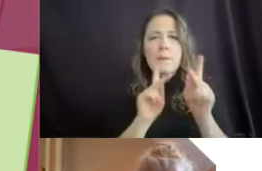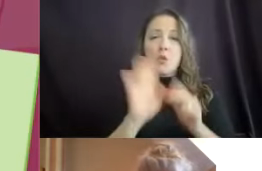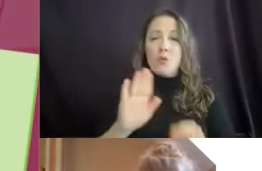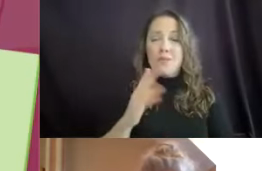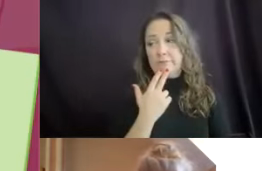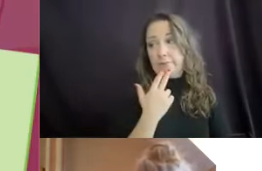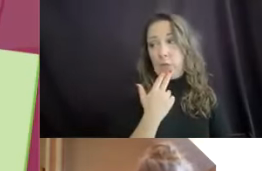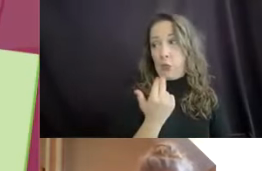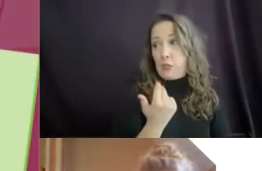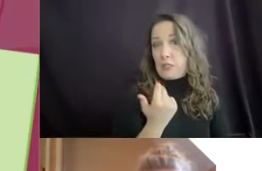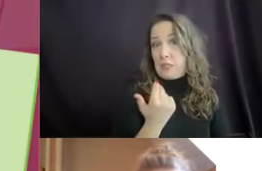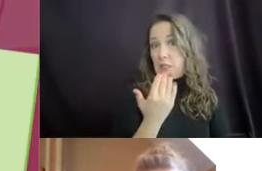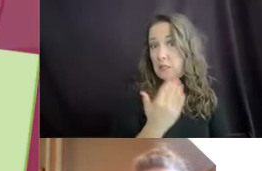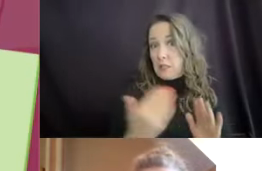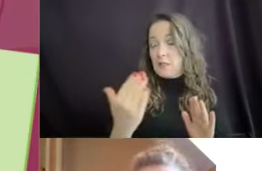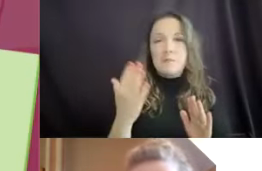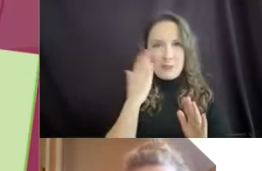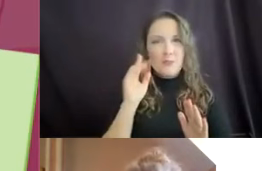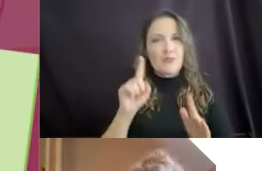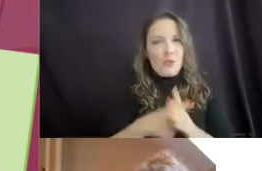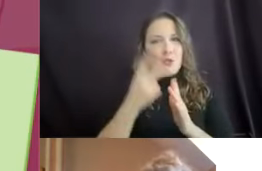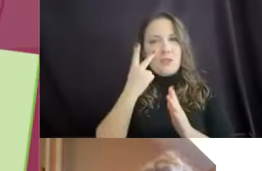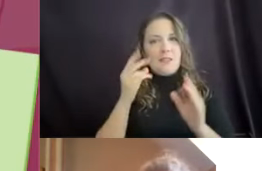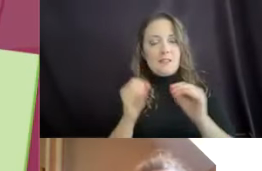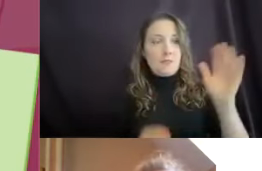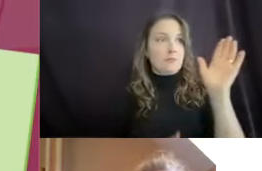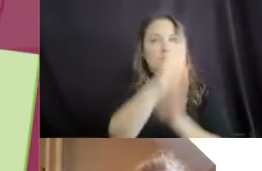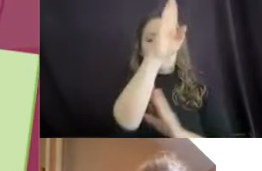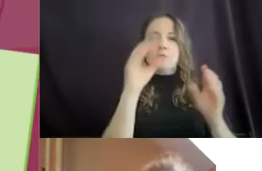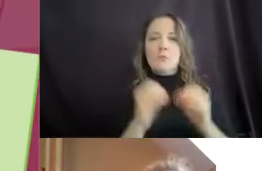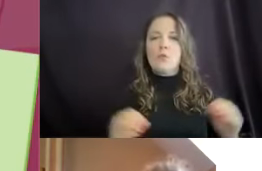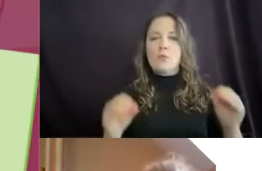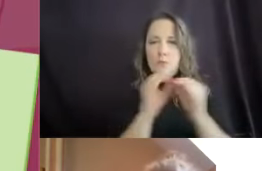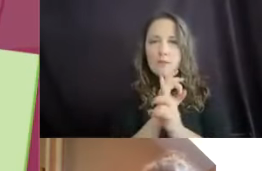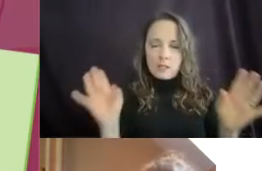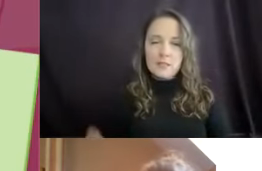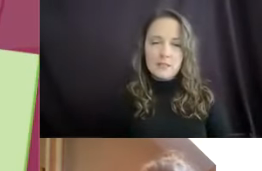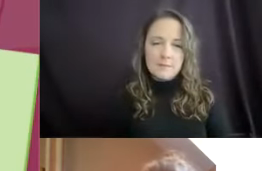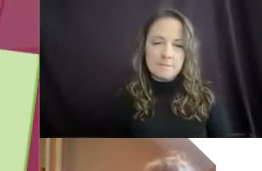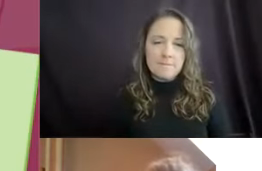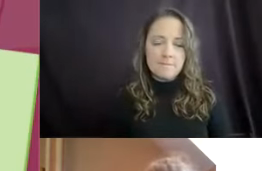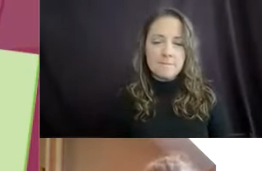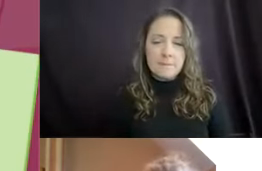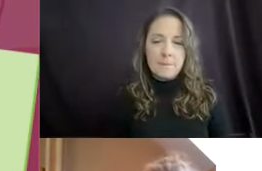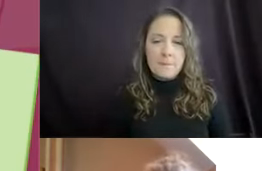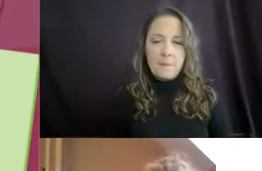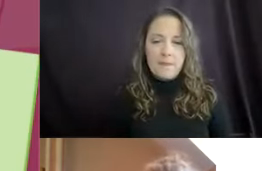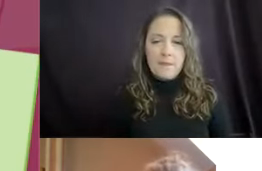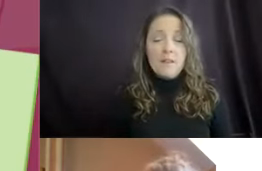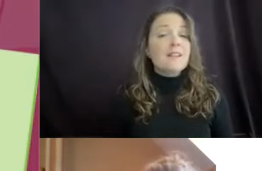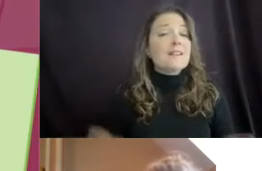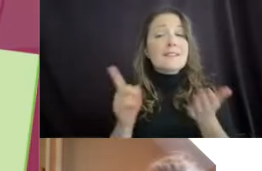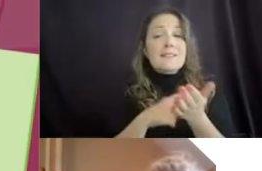because that's when that huge spike starts in dating violence. As adults, we might dismiss teen